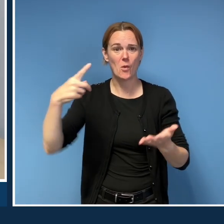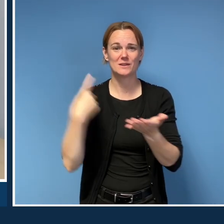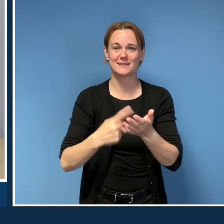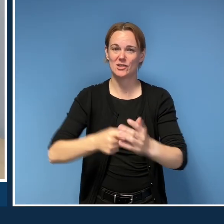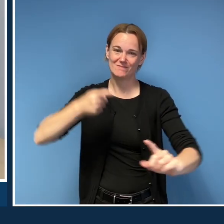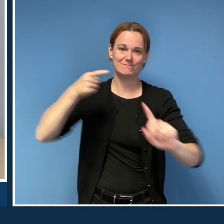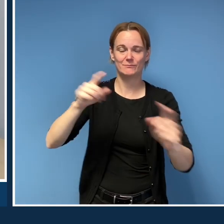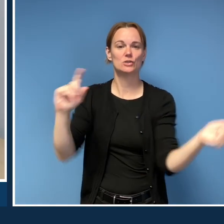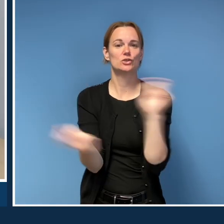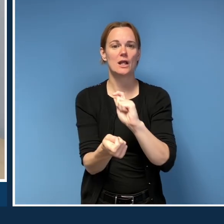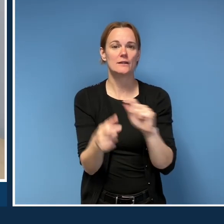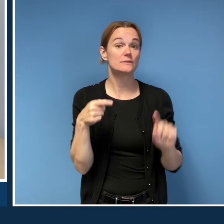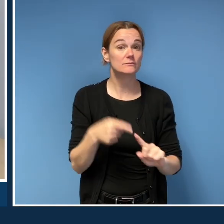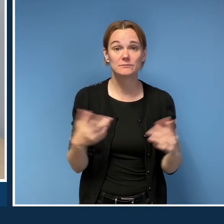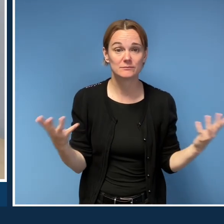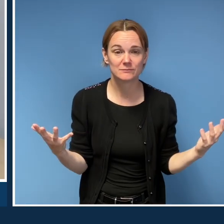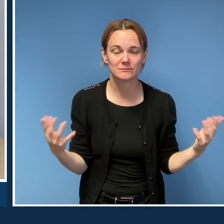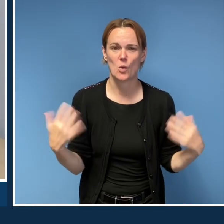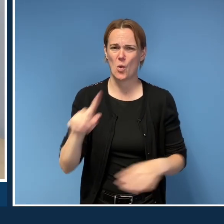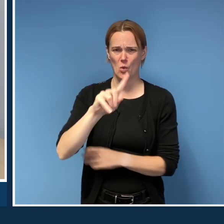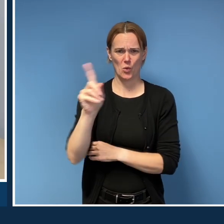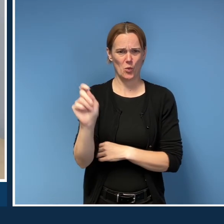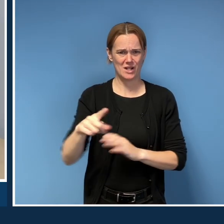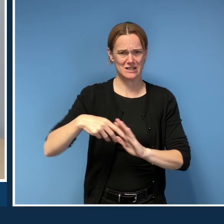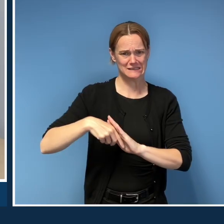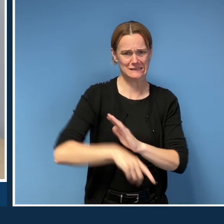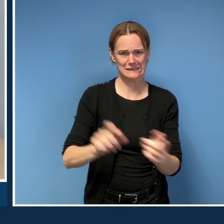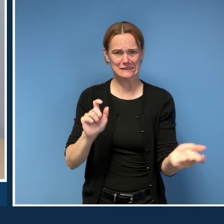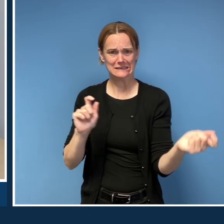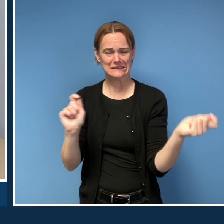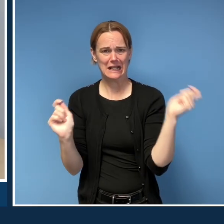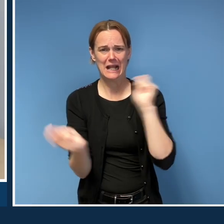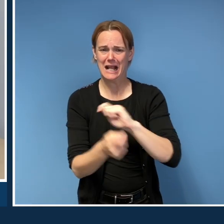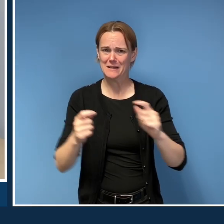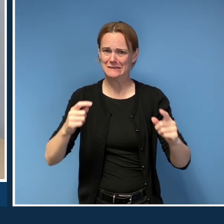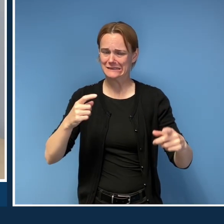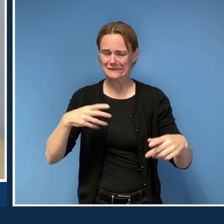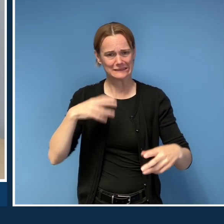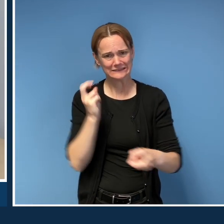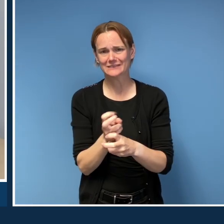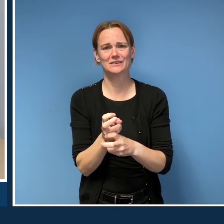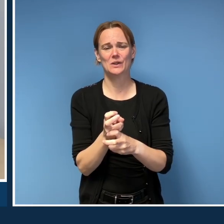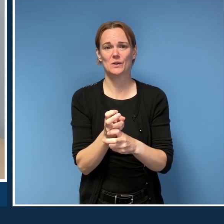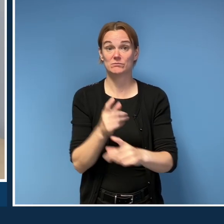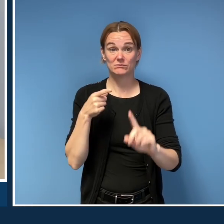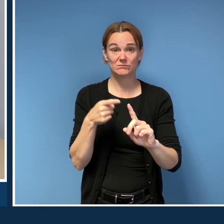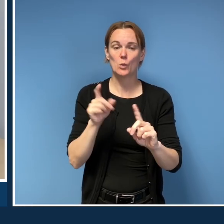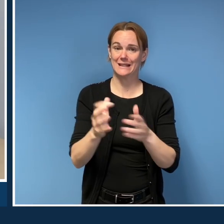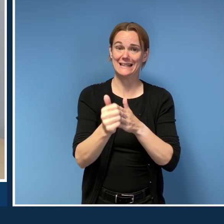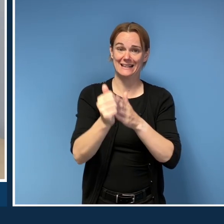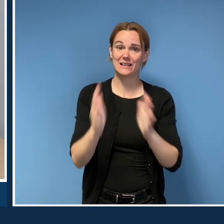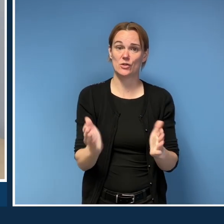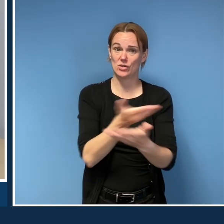podcast, we'll explore the deep, difficult, and dynamic questions of inequity and the transformational leadership required in today's